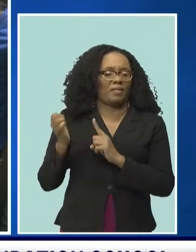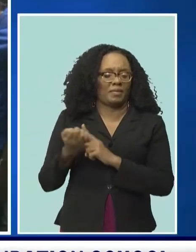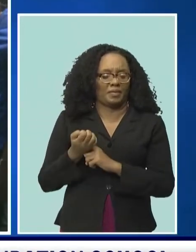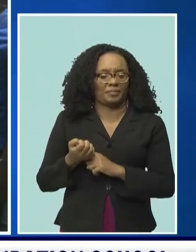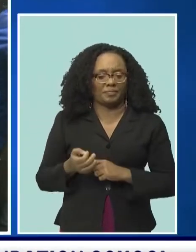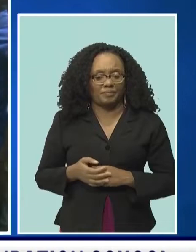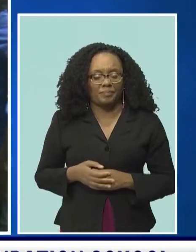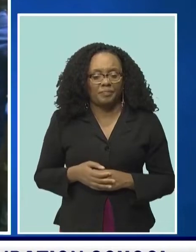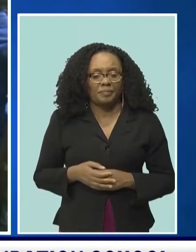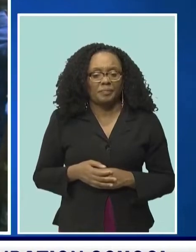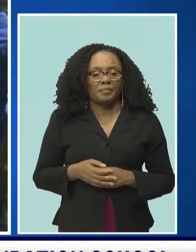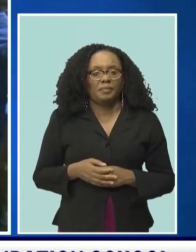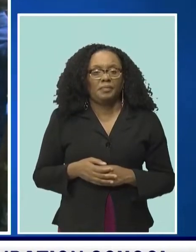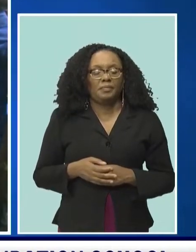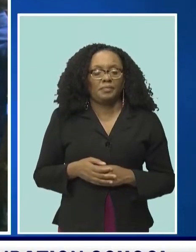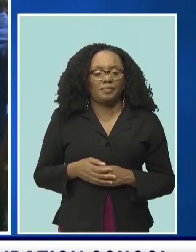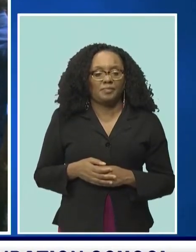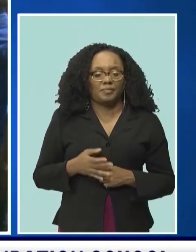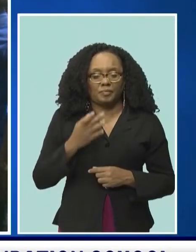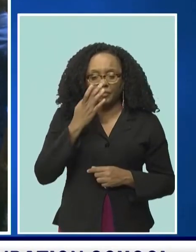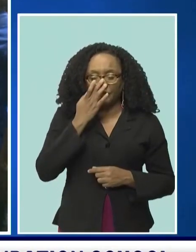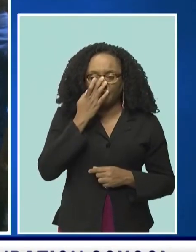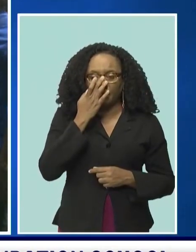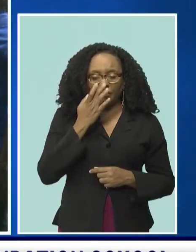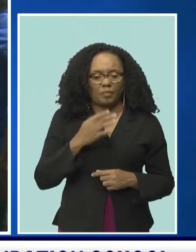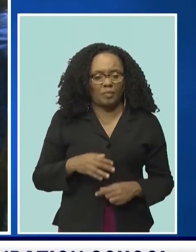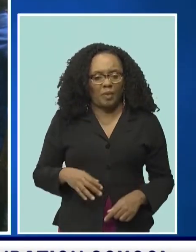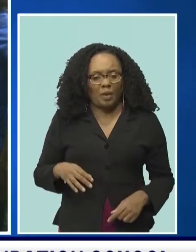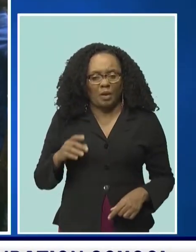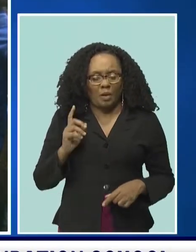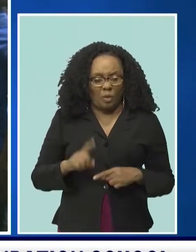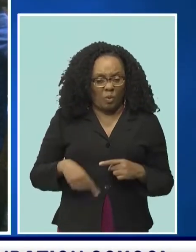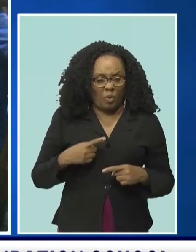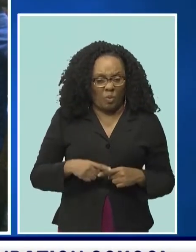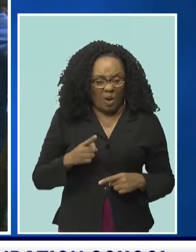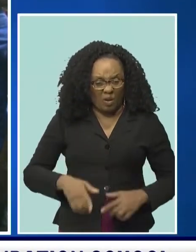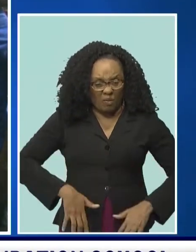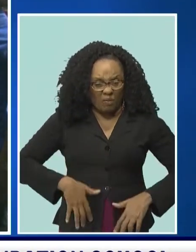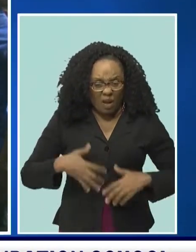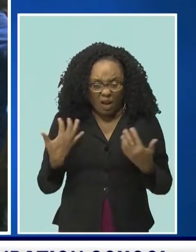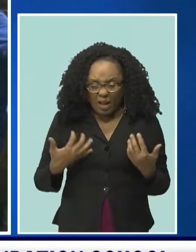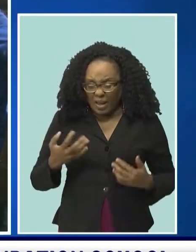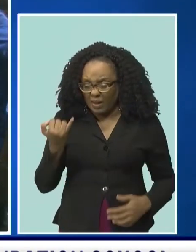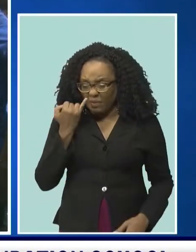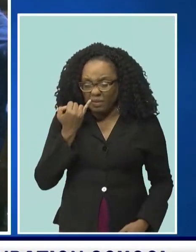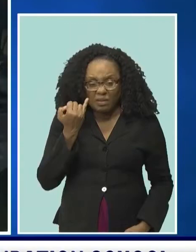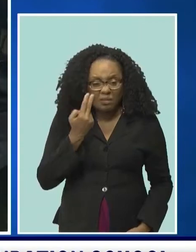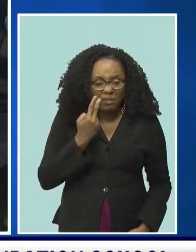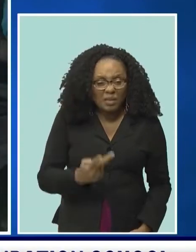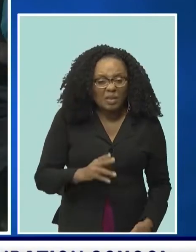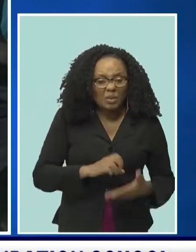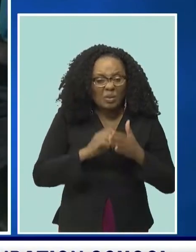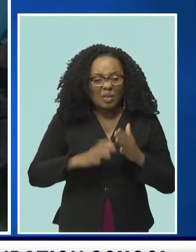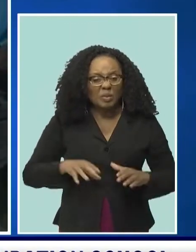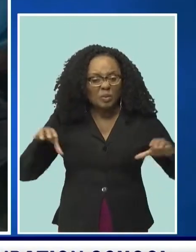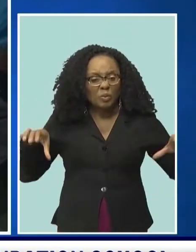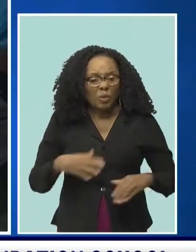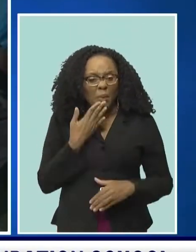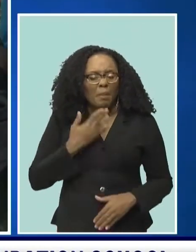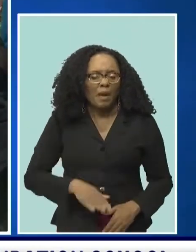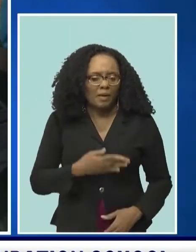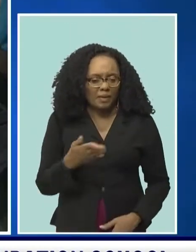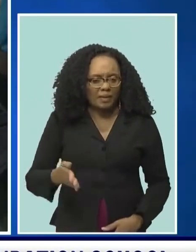And I want you only to get vexed when you see persons harming the environment and doing the bad things. Mr. Ford, who is also